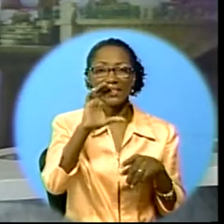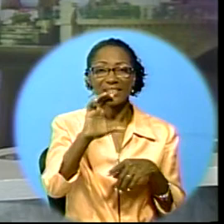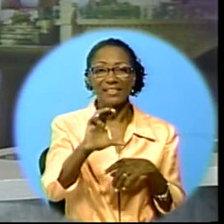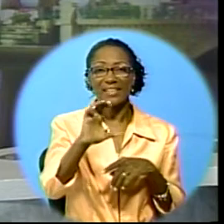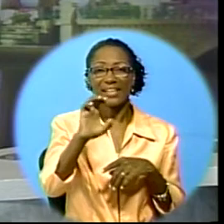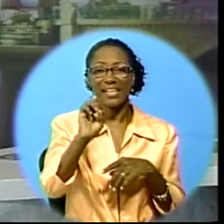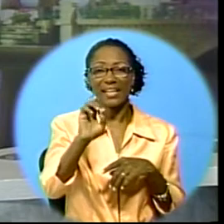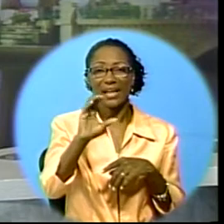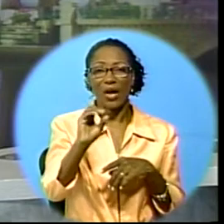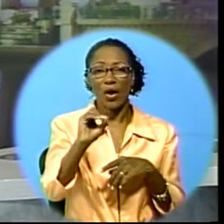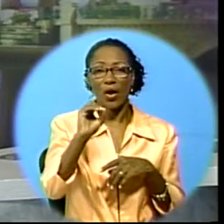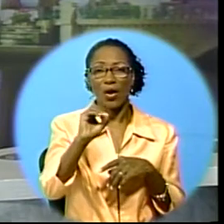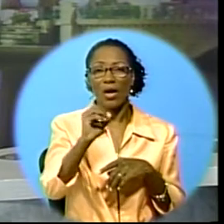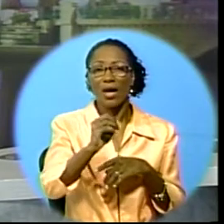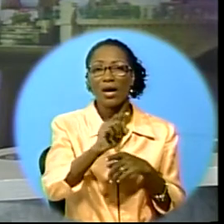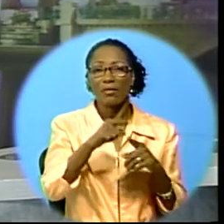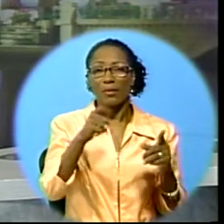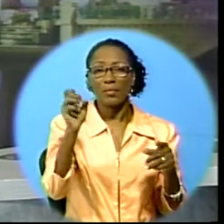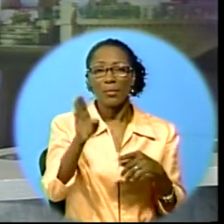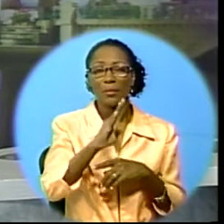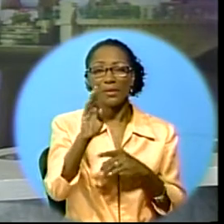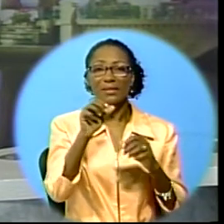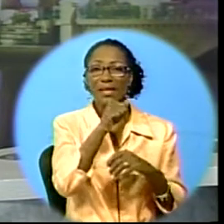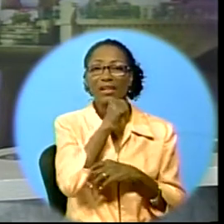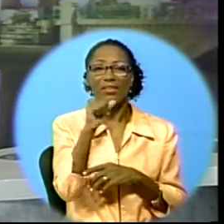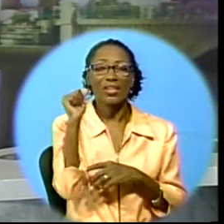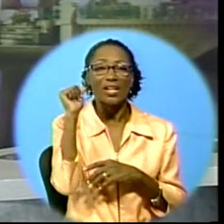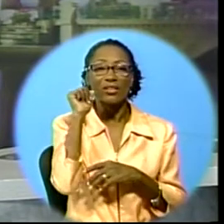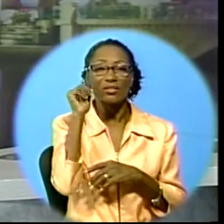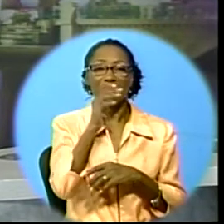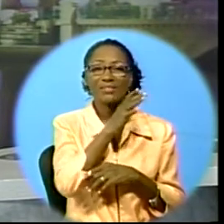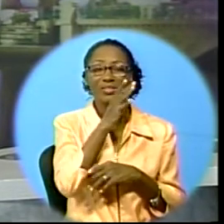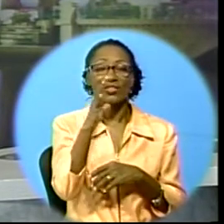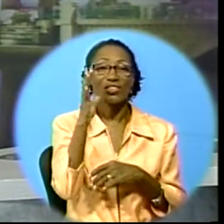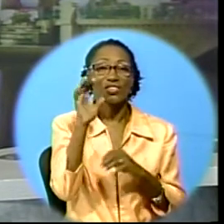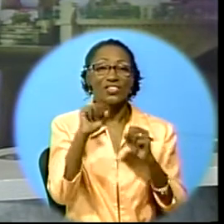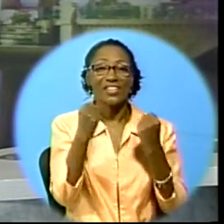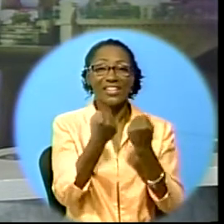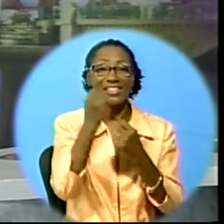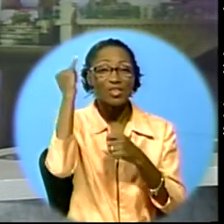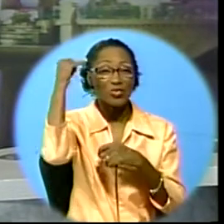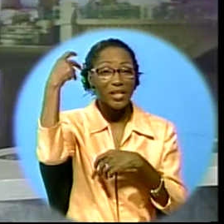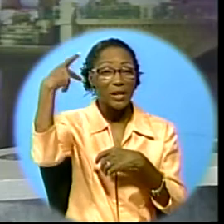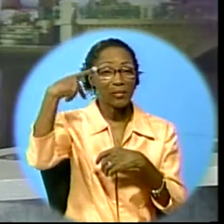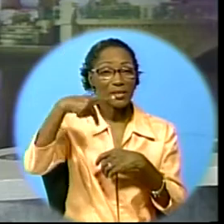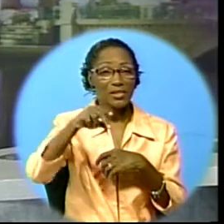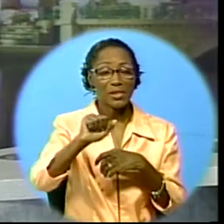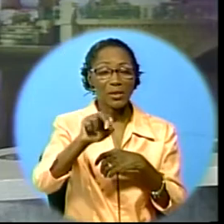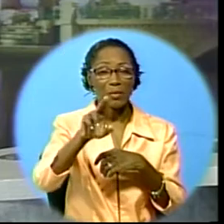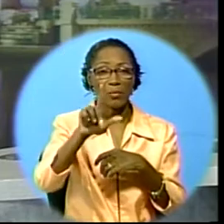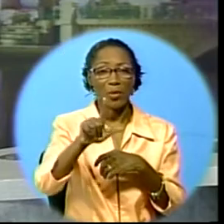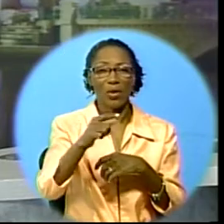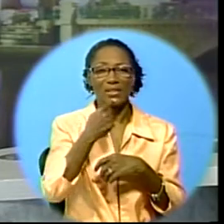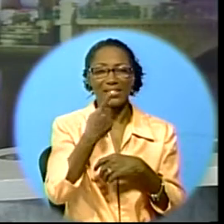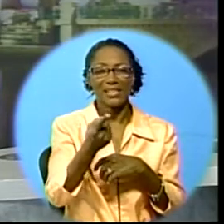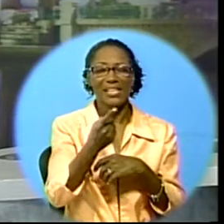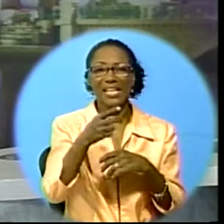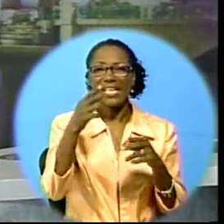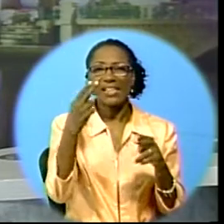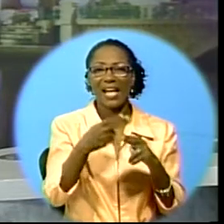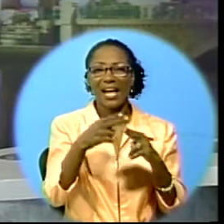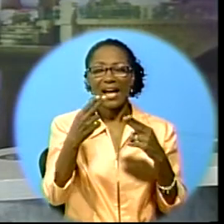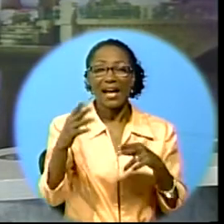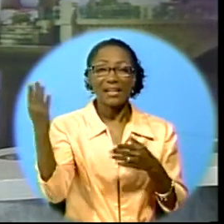Chief Executive Officer of the Barbados Agricultural Society, James Paul, has made clear that egg imports are not hurting the